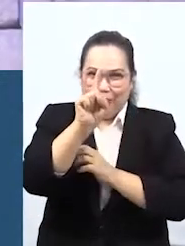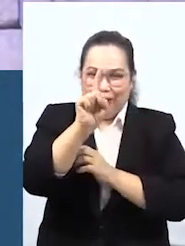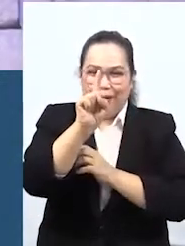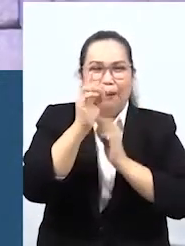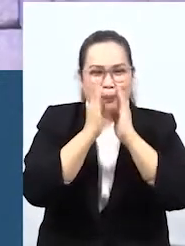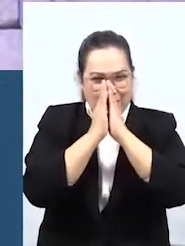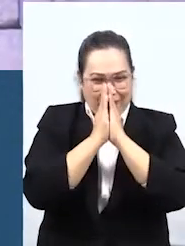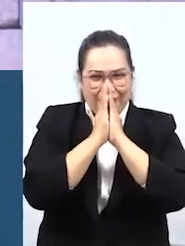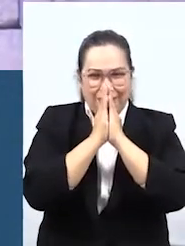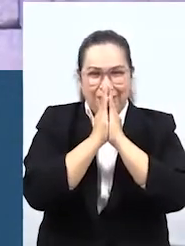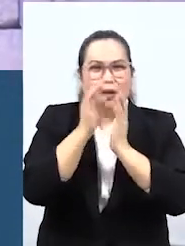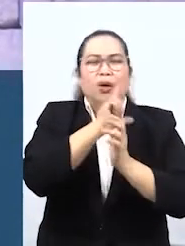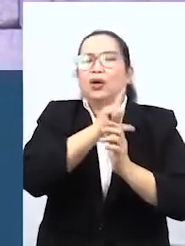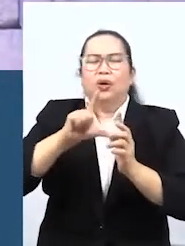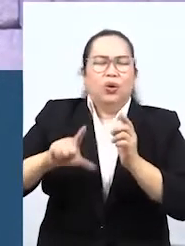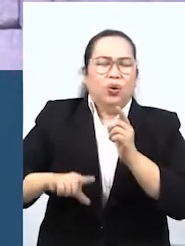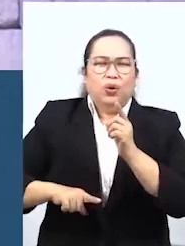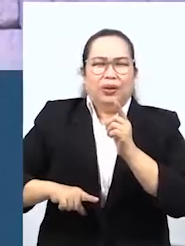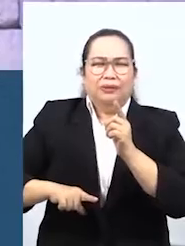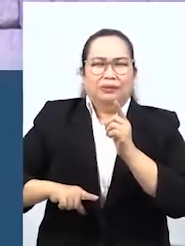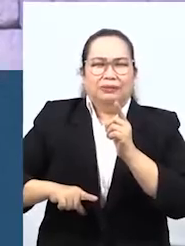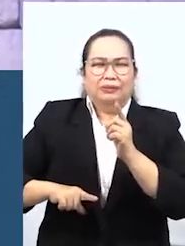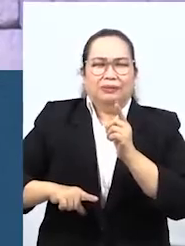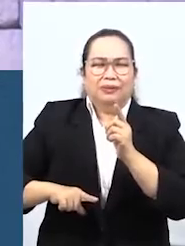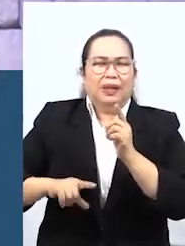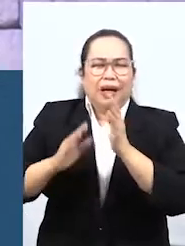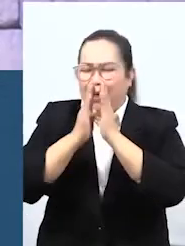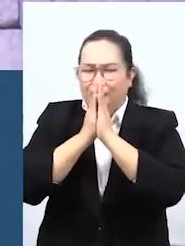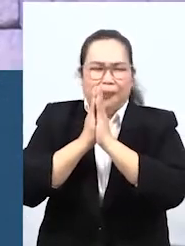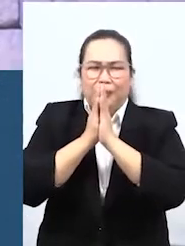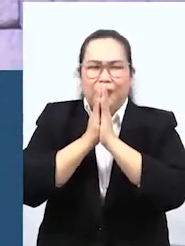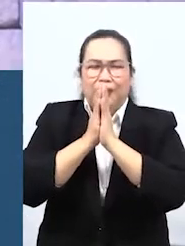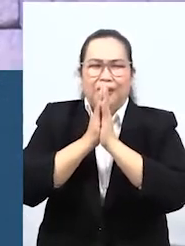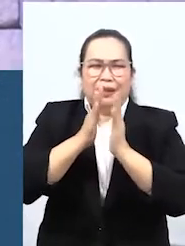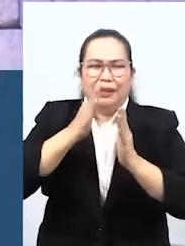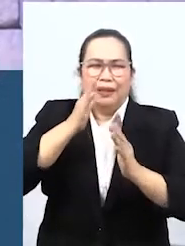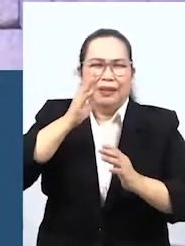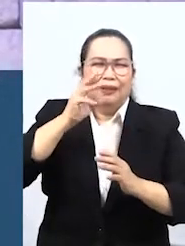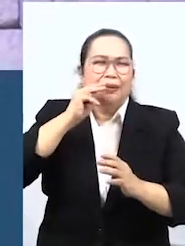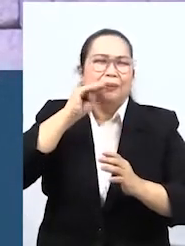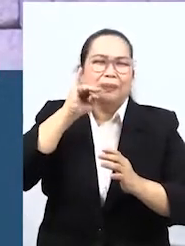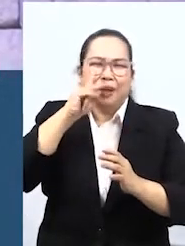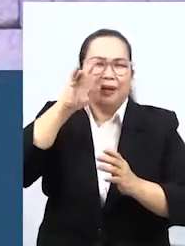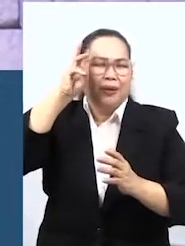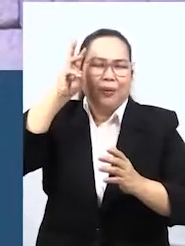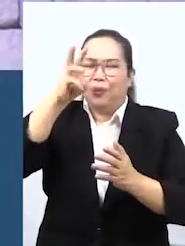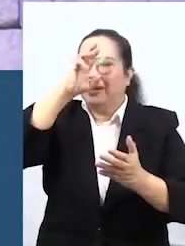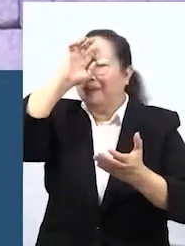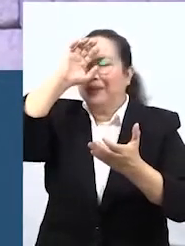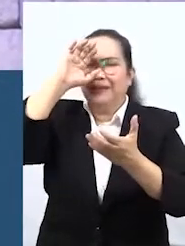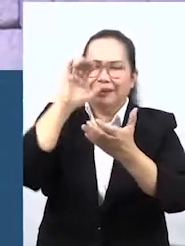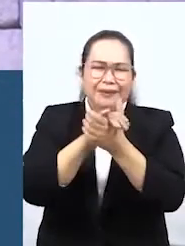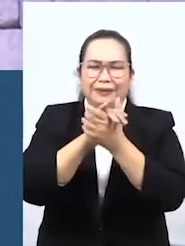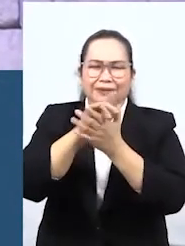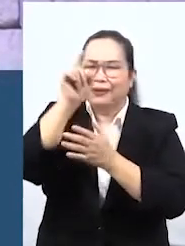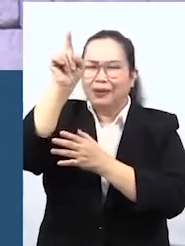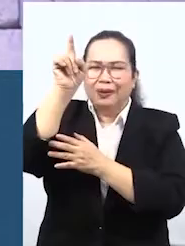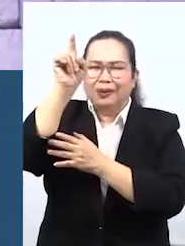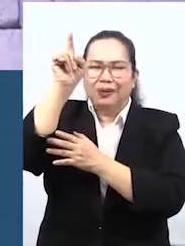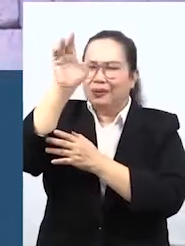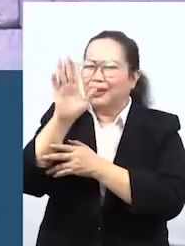prayed Lord I pray that Mike will believe that you are